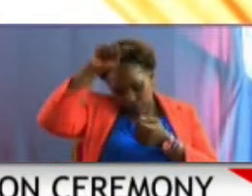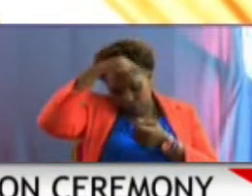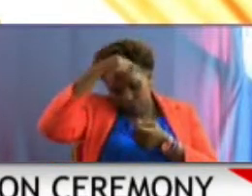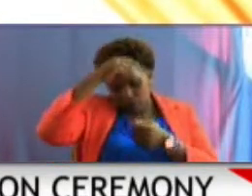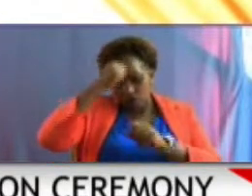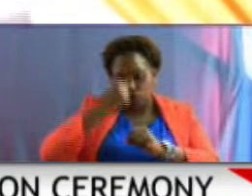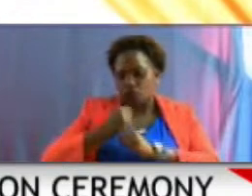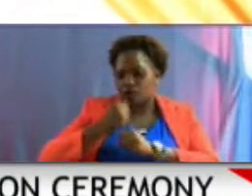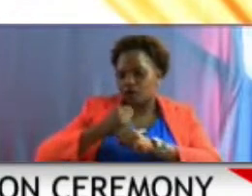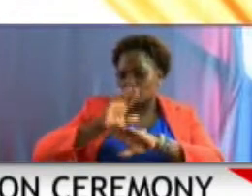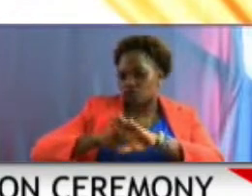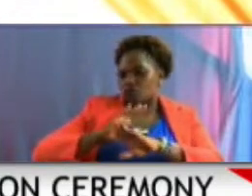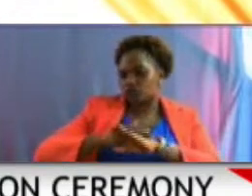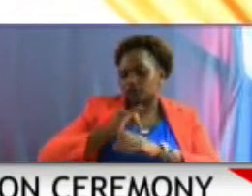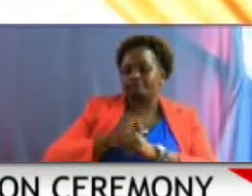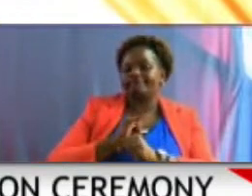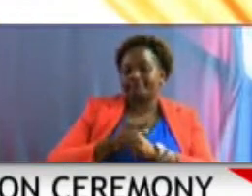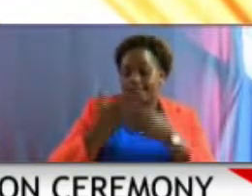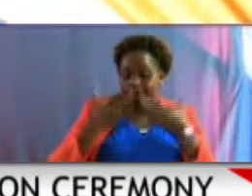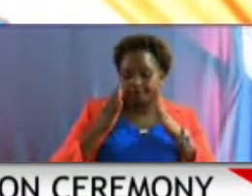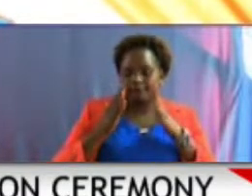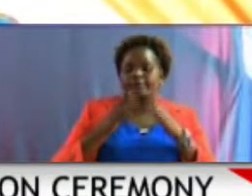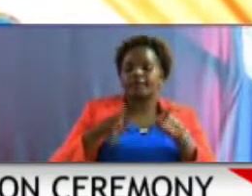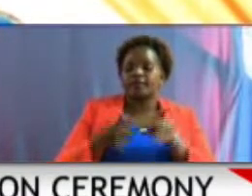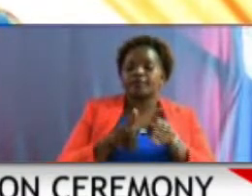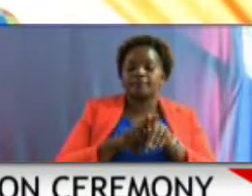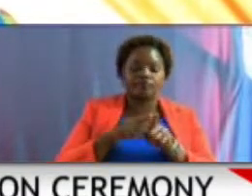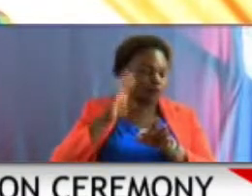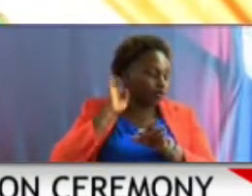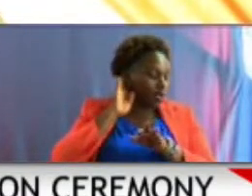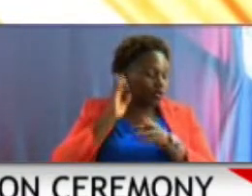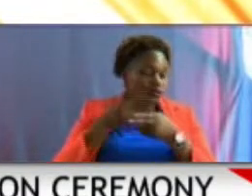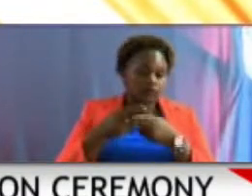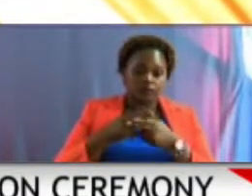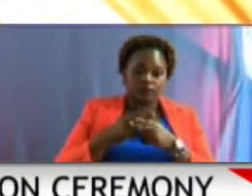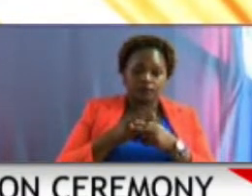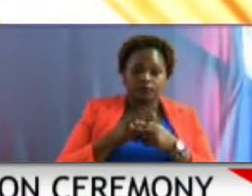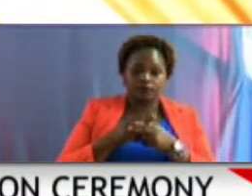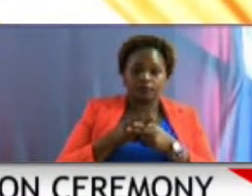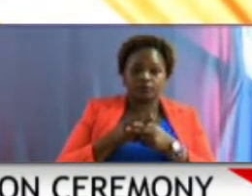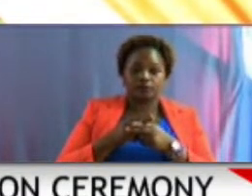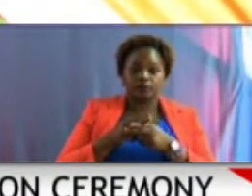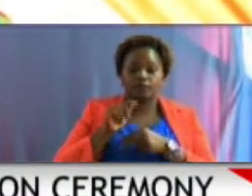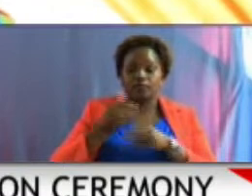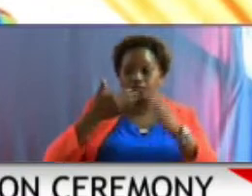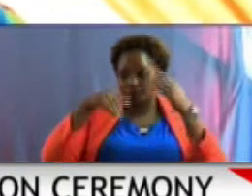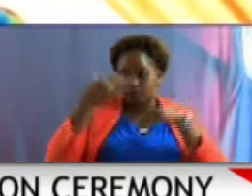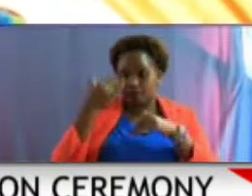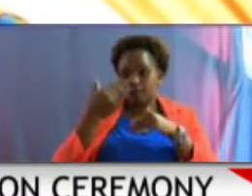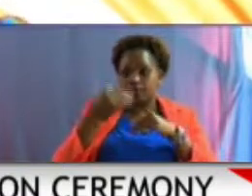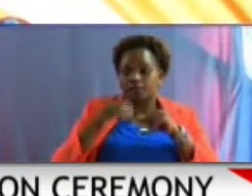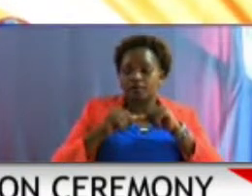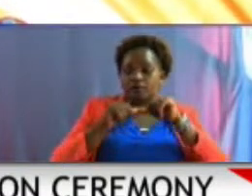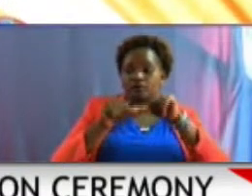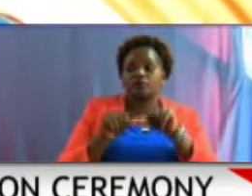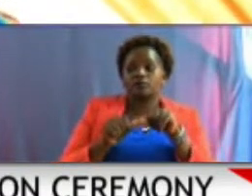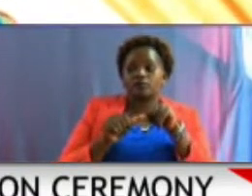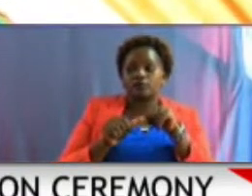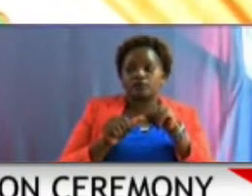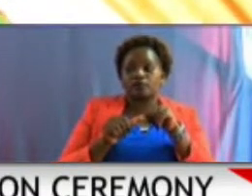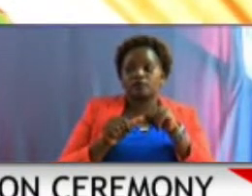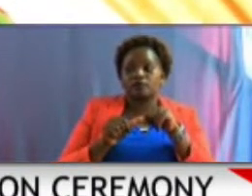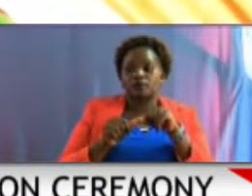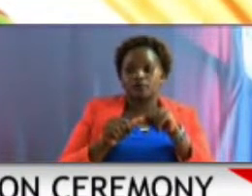well done. As you will be hearing soon, this university is continually being